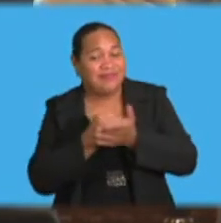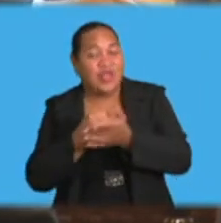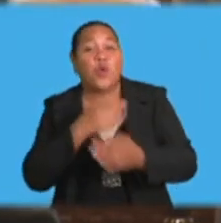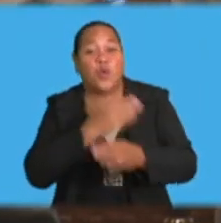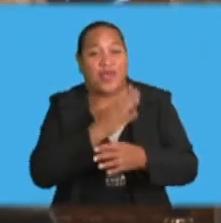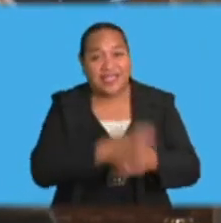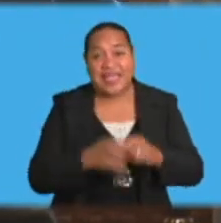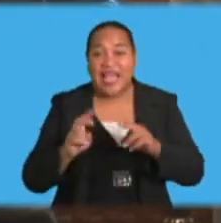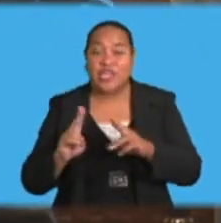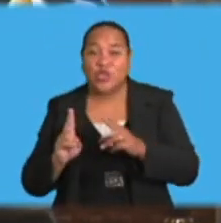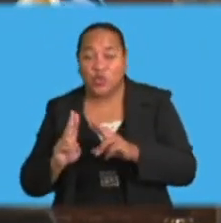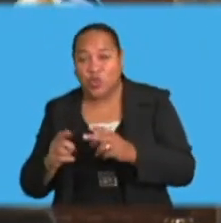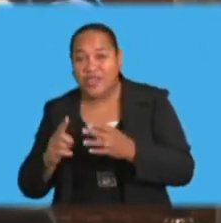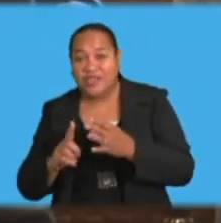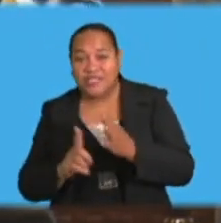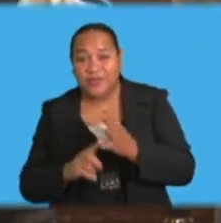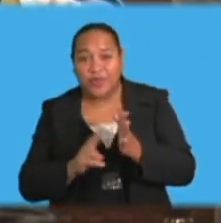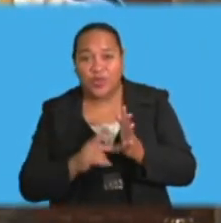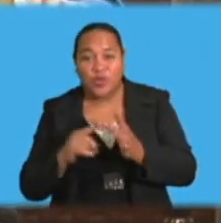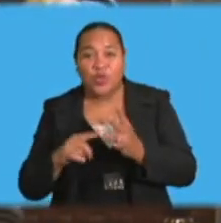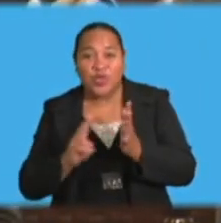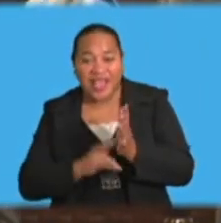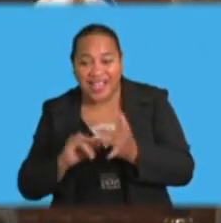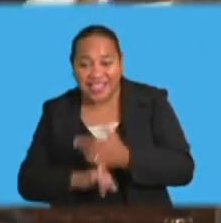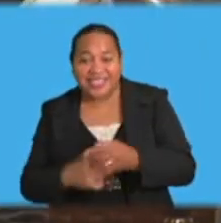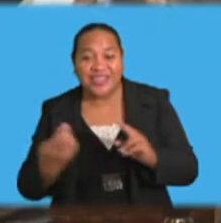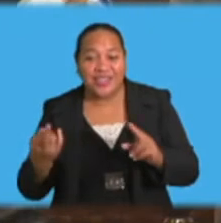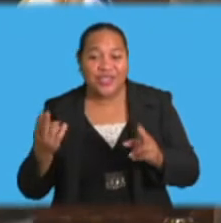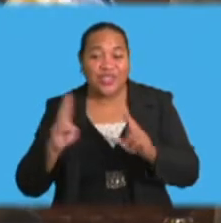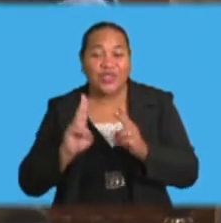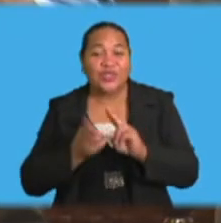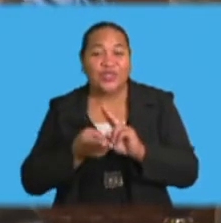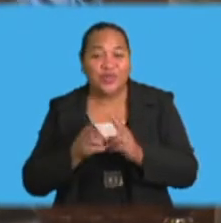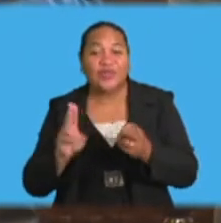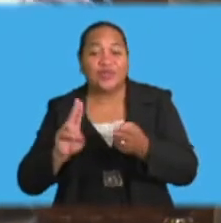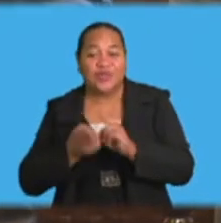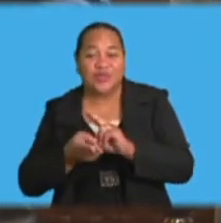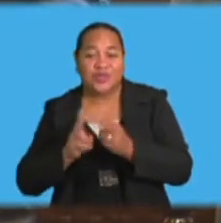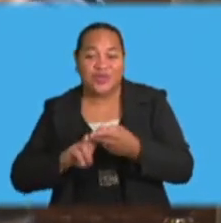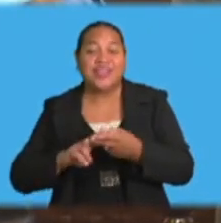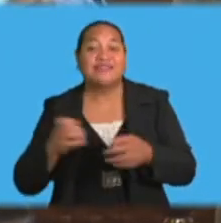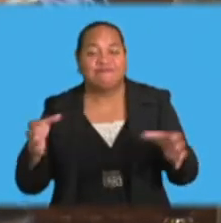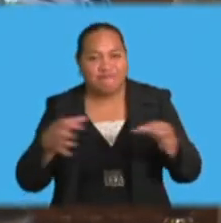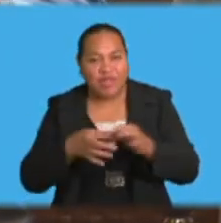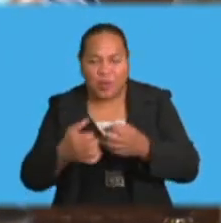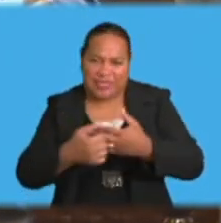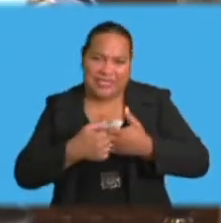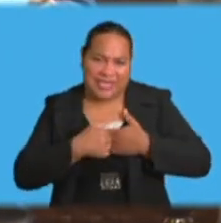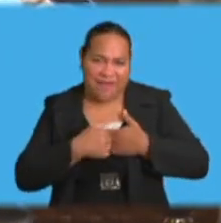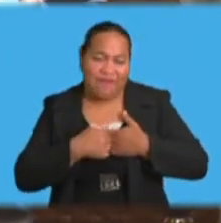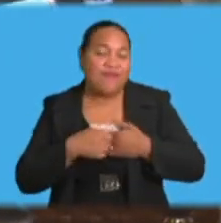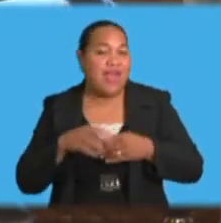unions, and the International Labour Organization to collectively help to create a safe and healthy environment for young workers